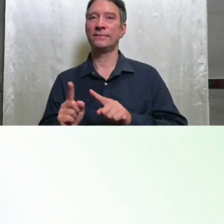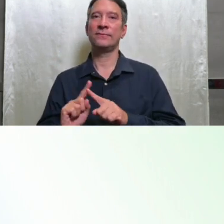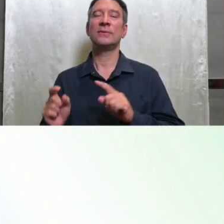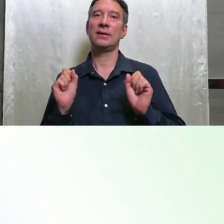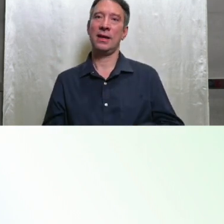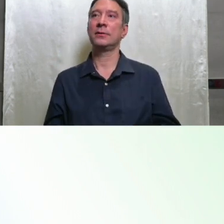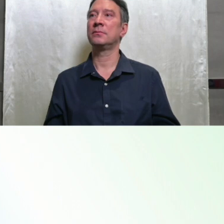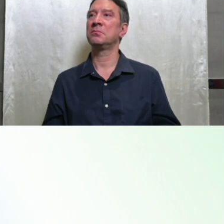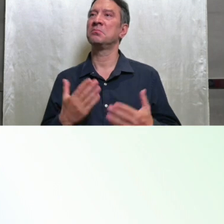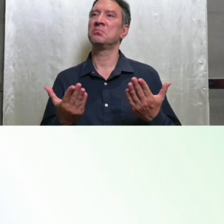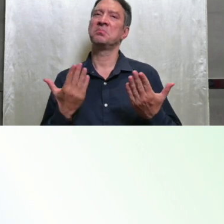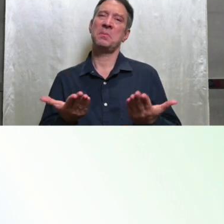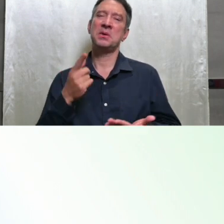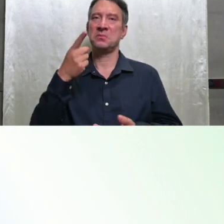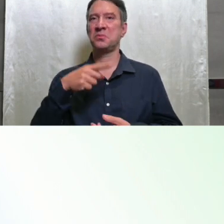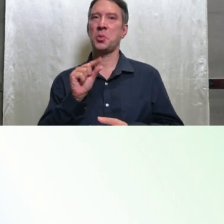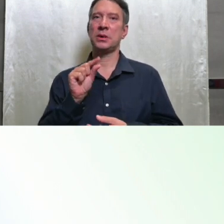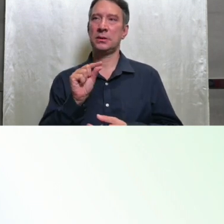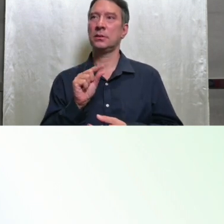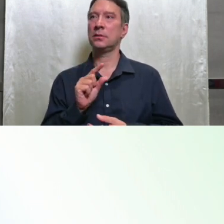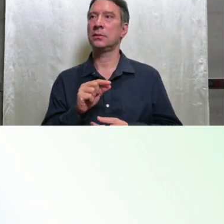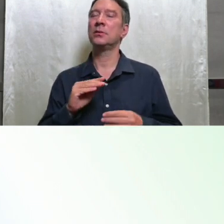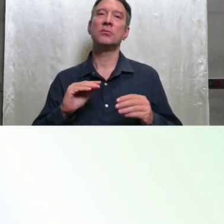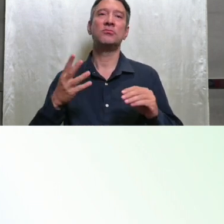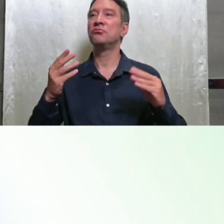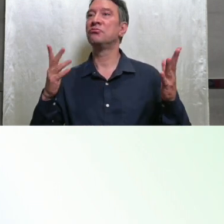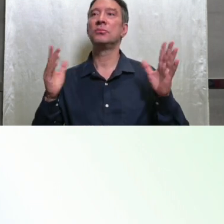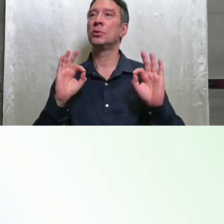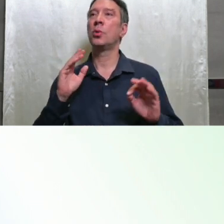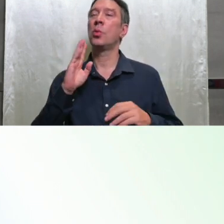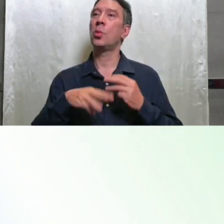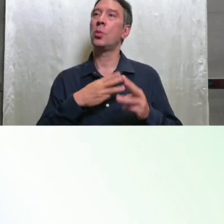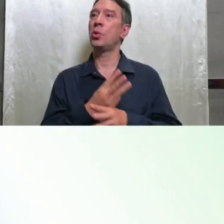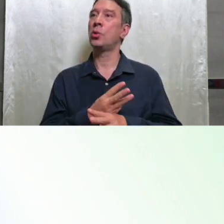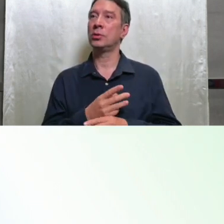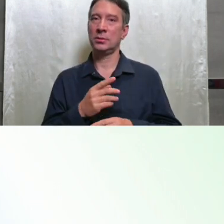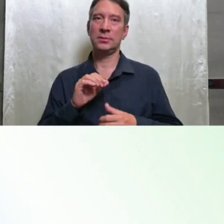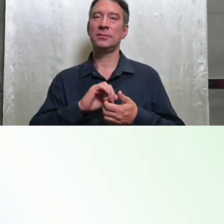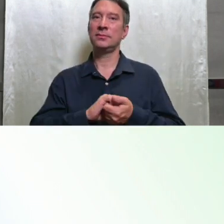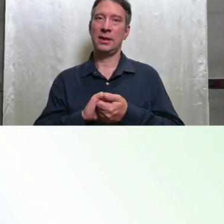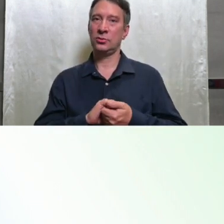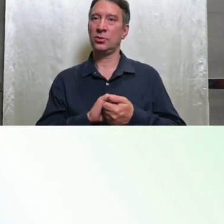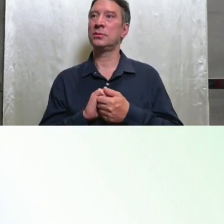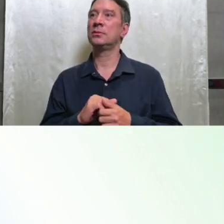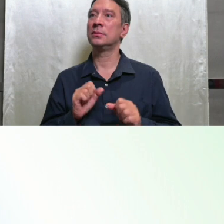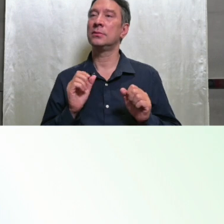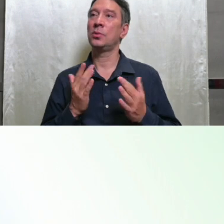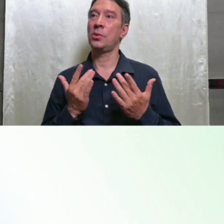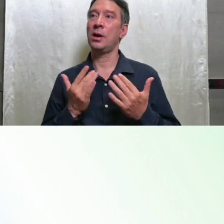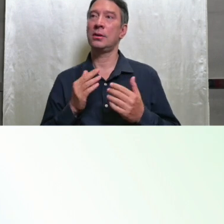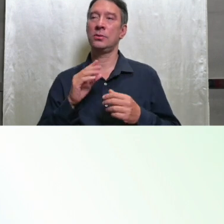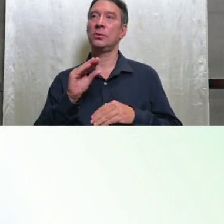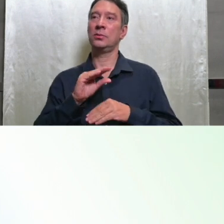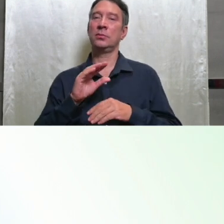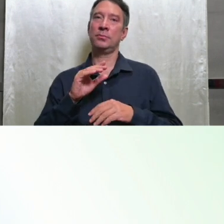with partnership across the globe. So later on, I'll tell you more about this global program that is implemented